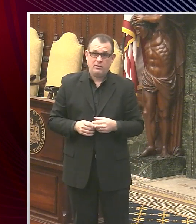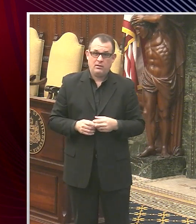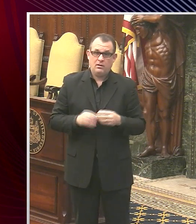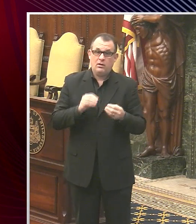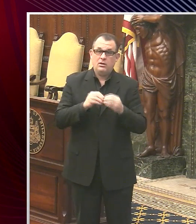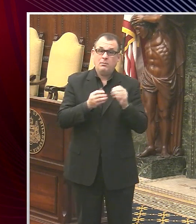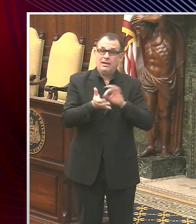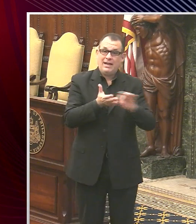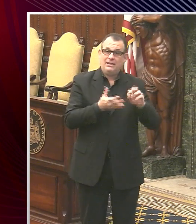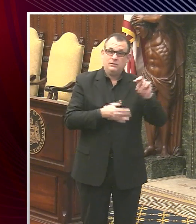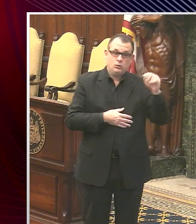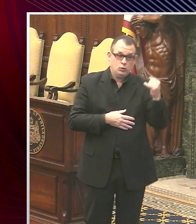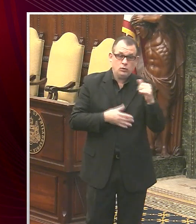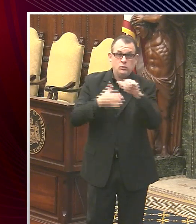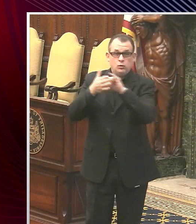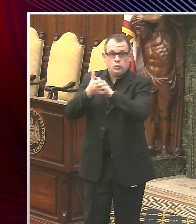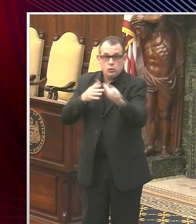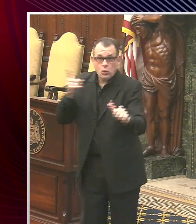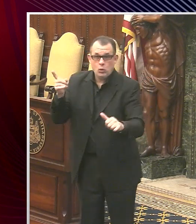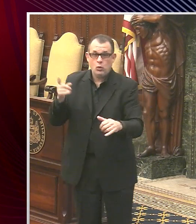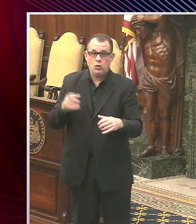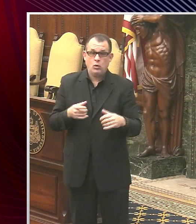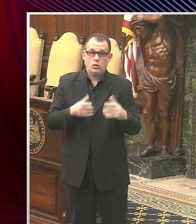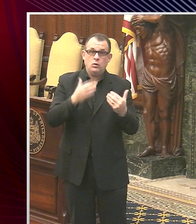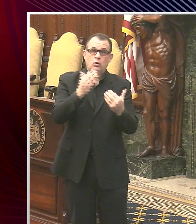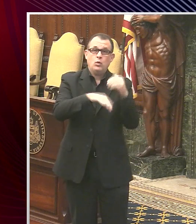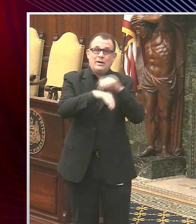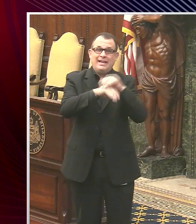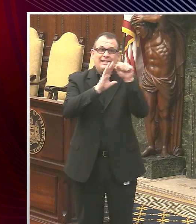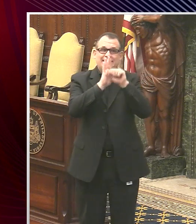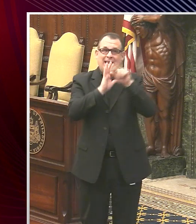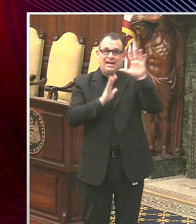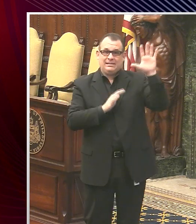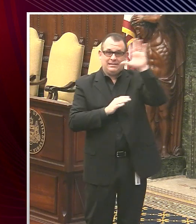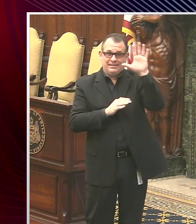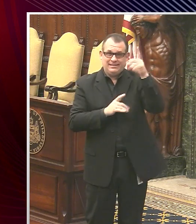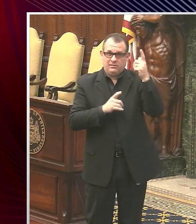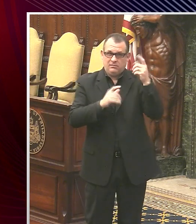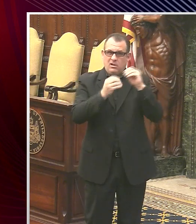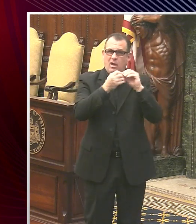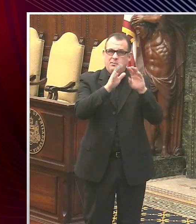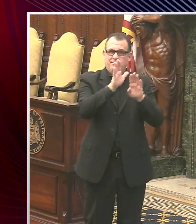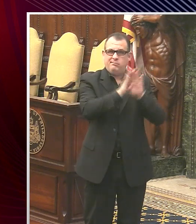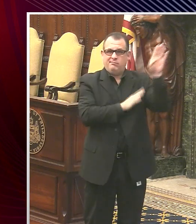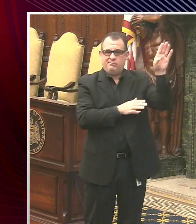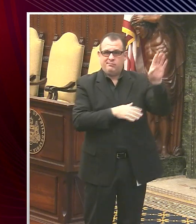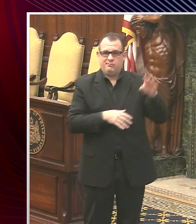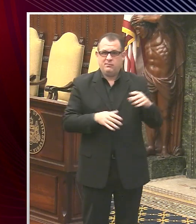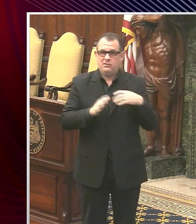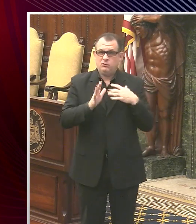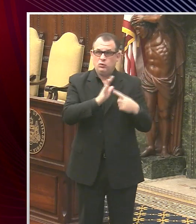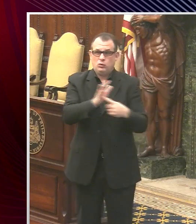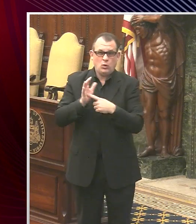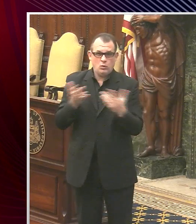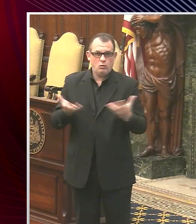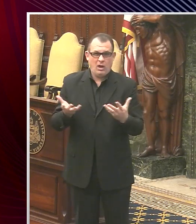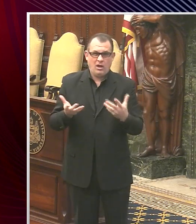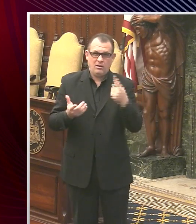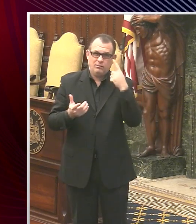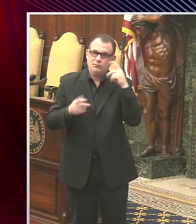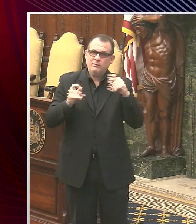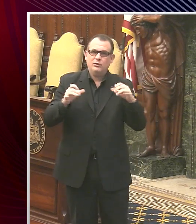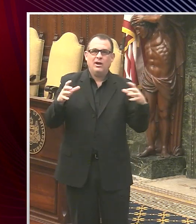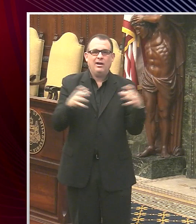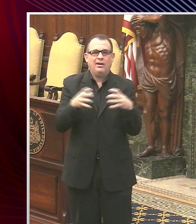New Jersey, in New York, and the New England states. Likewise, I think all this, given its timing, is probably related to the social gatherings that occurred over